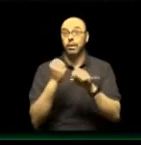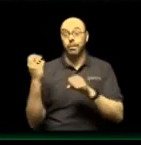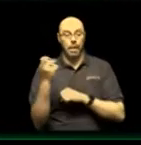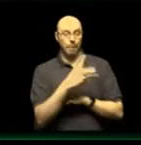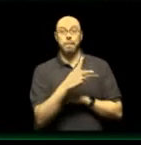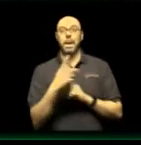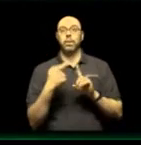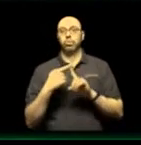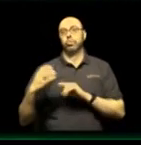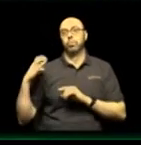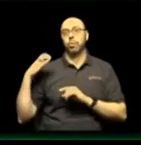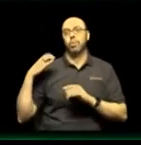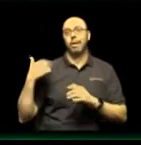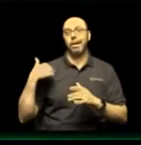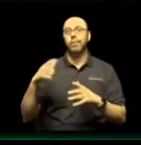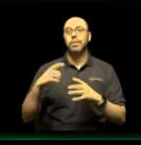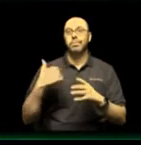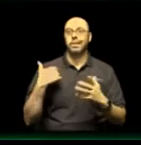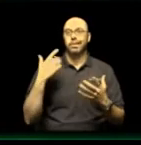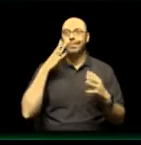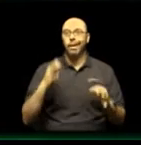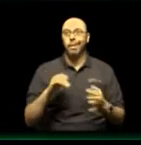to coaching and I signed with the boys.